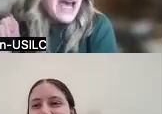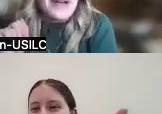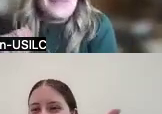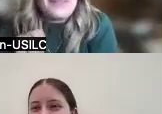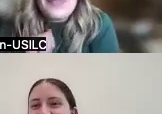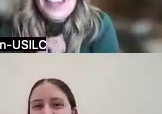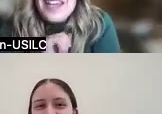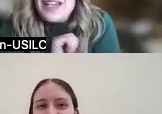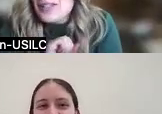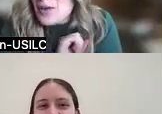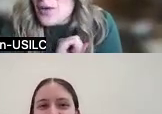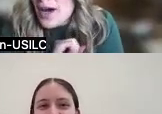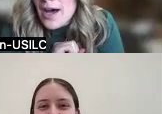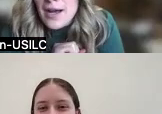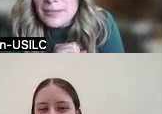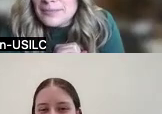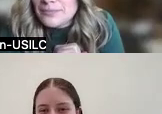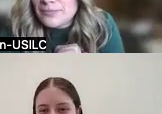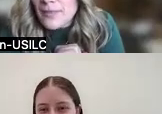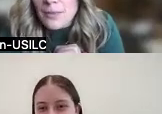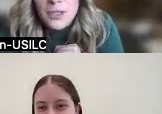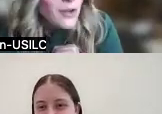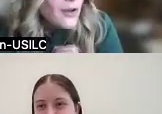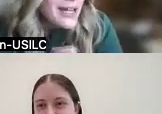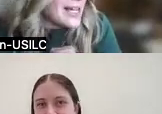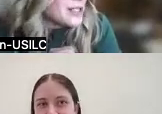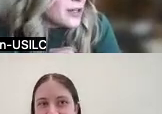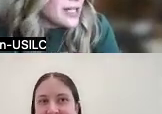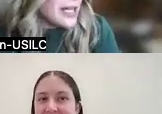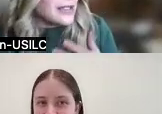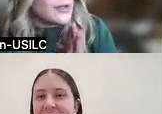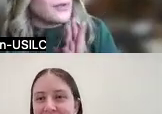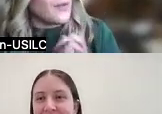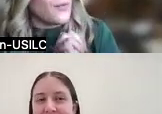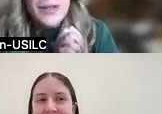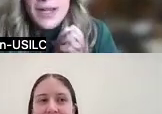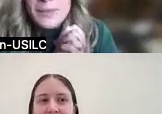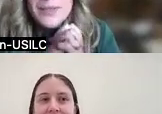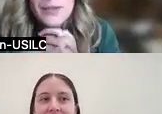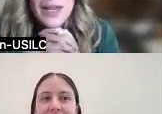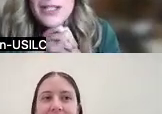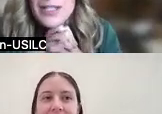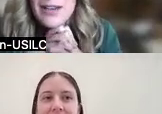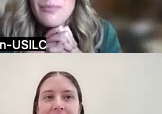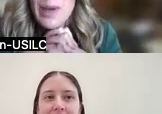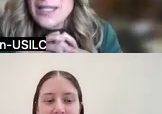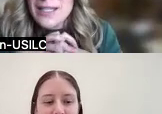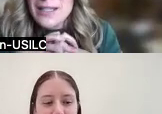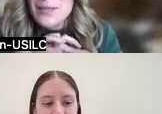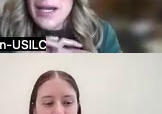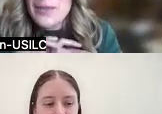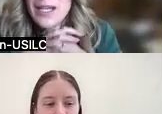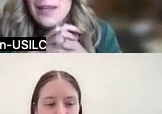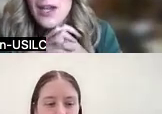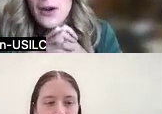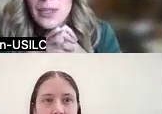Thank you. Okay, so I'm just going to go ahead and get it started then. So, welcome to Legislative Basics.